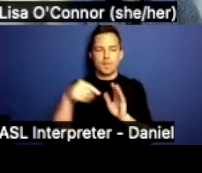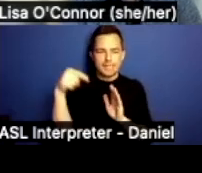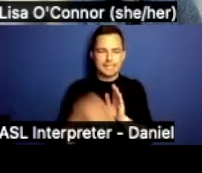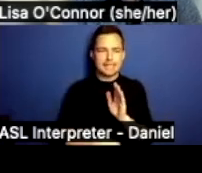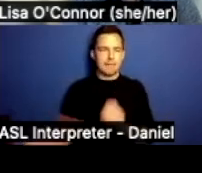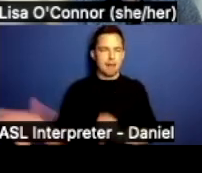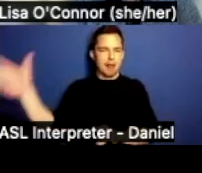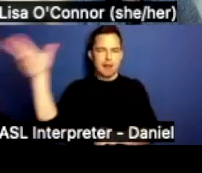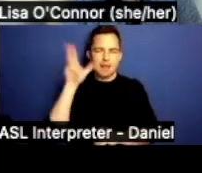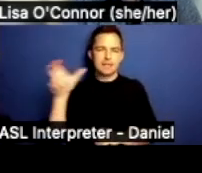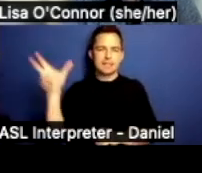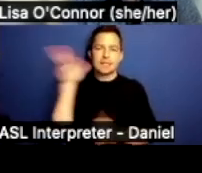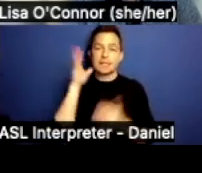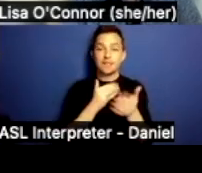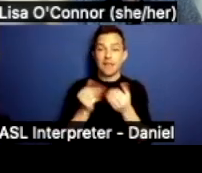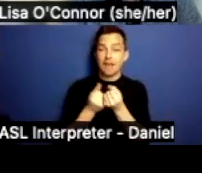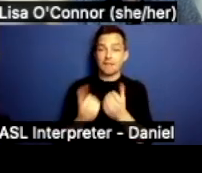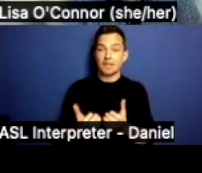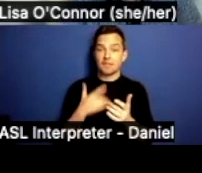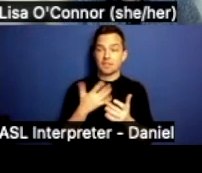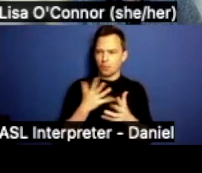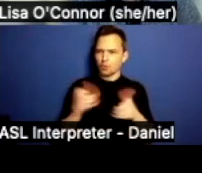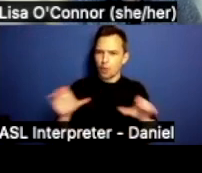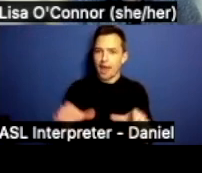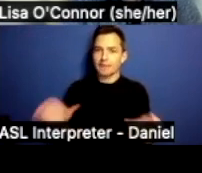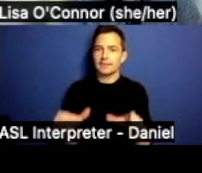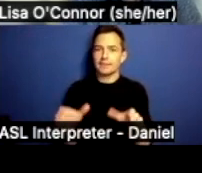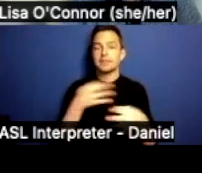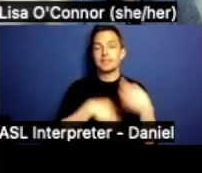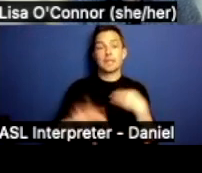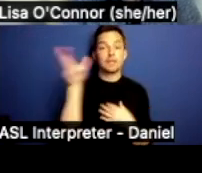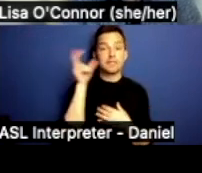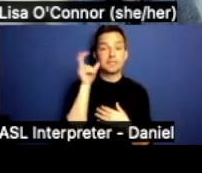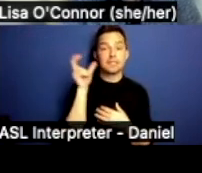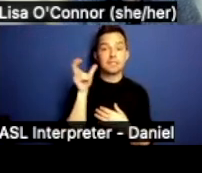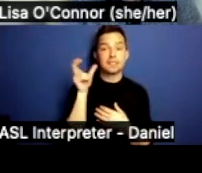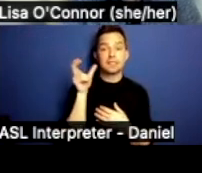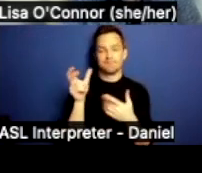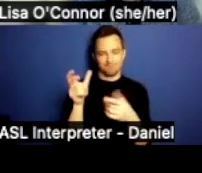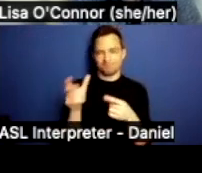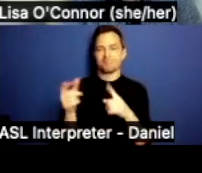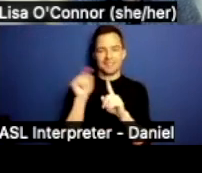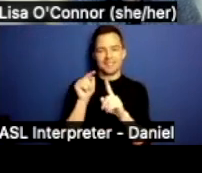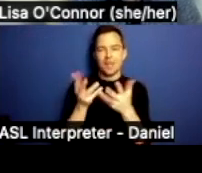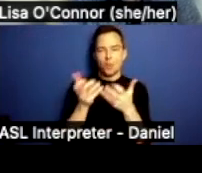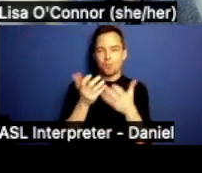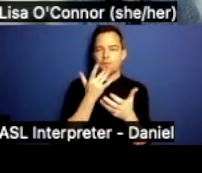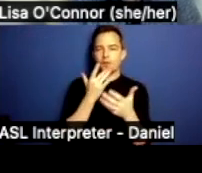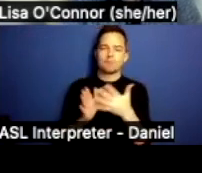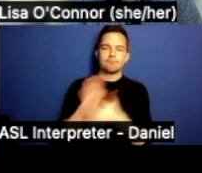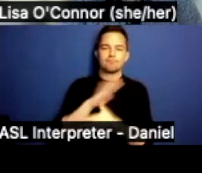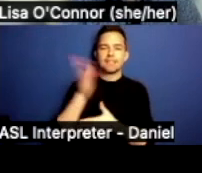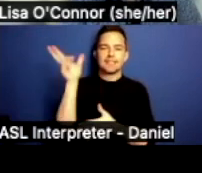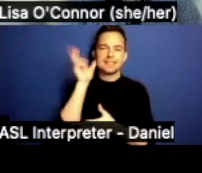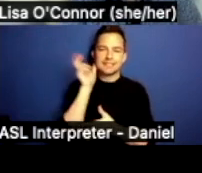when the urge for the advocate to act rather than listen is strong. And I know that my friends from Safe Horizon are going to